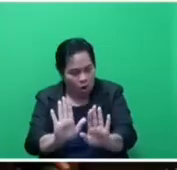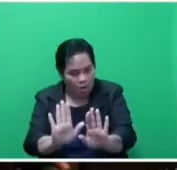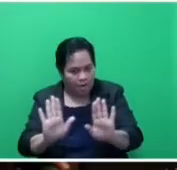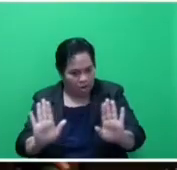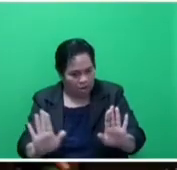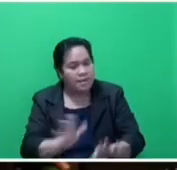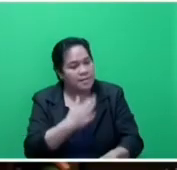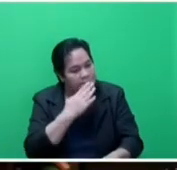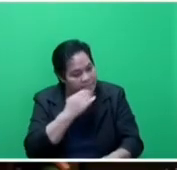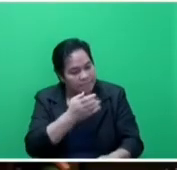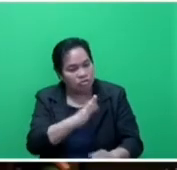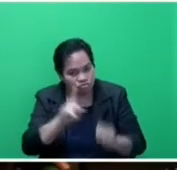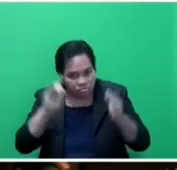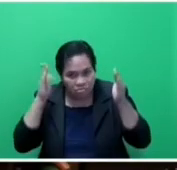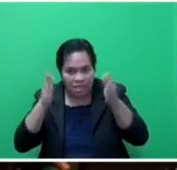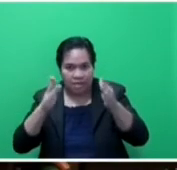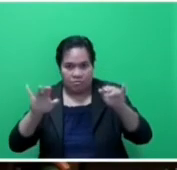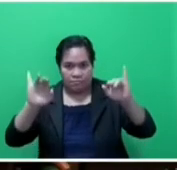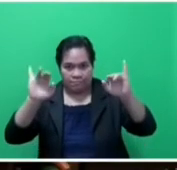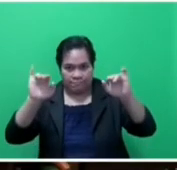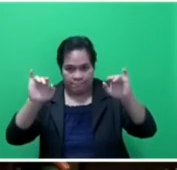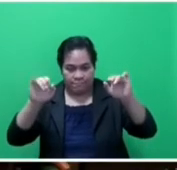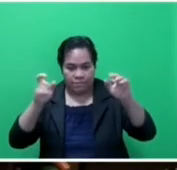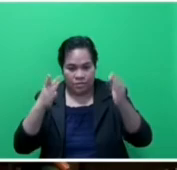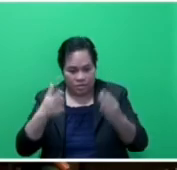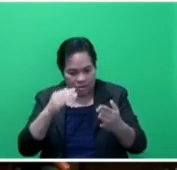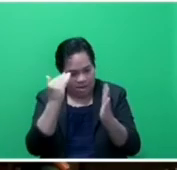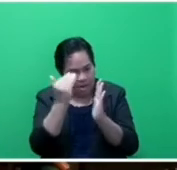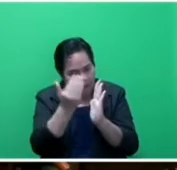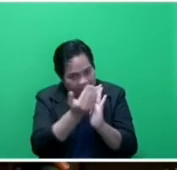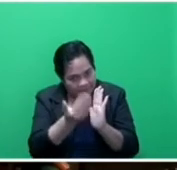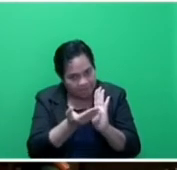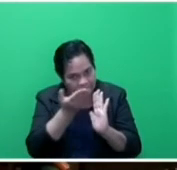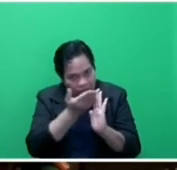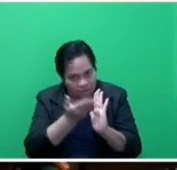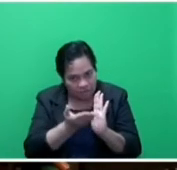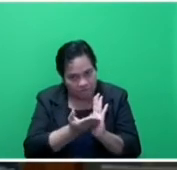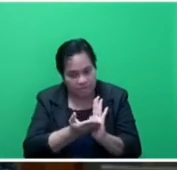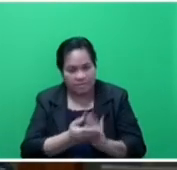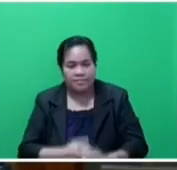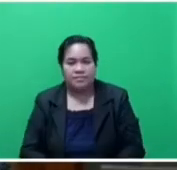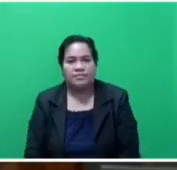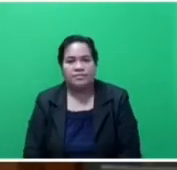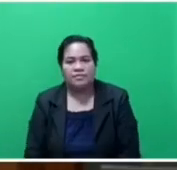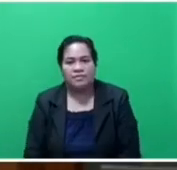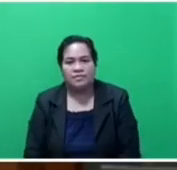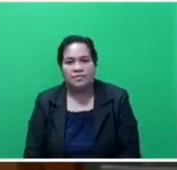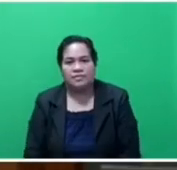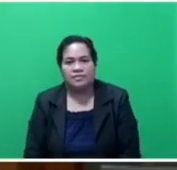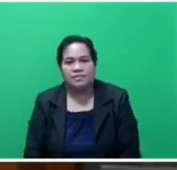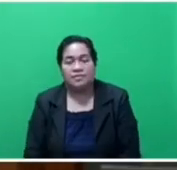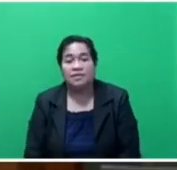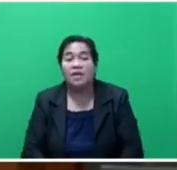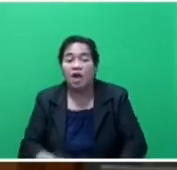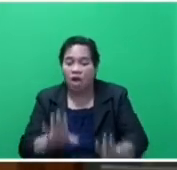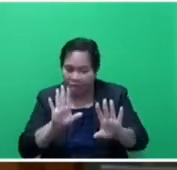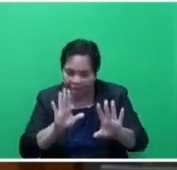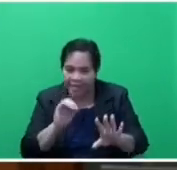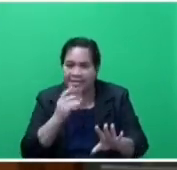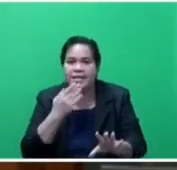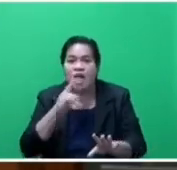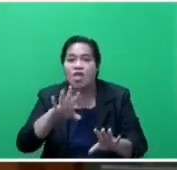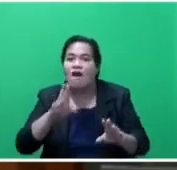stick to what the agenda is. Thank you, Honourable Speaker. But before I move on to the report, their famous phrase